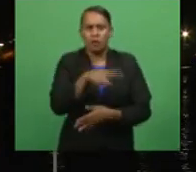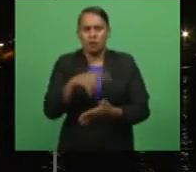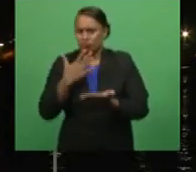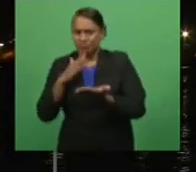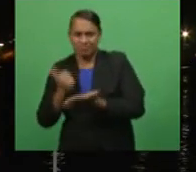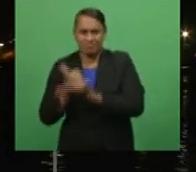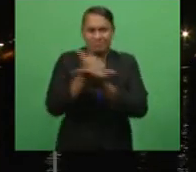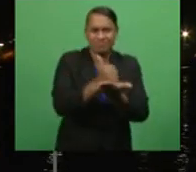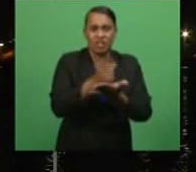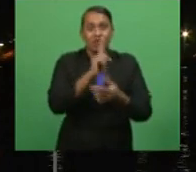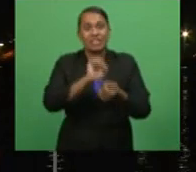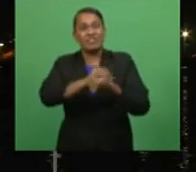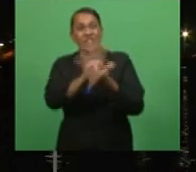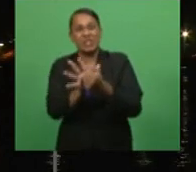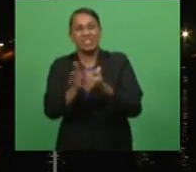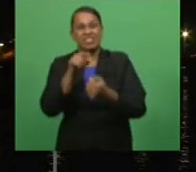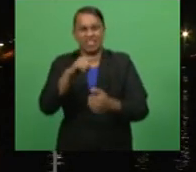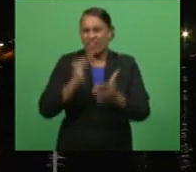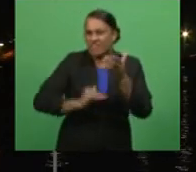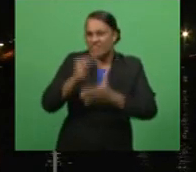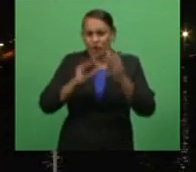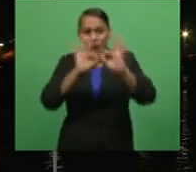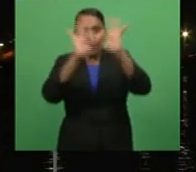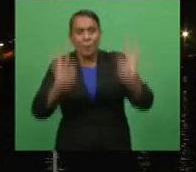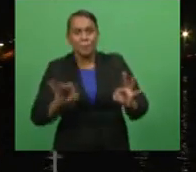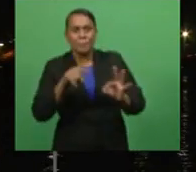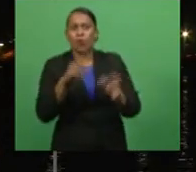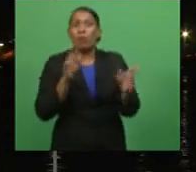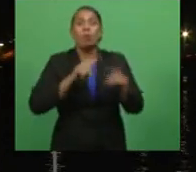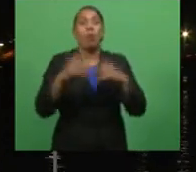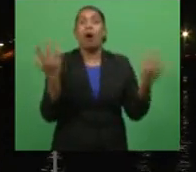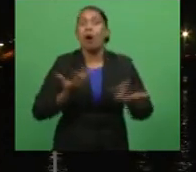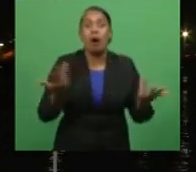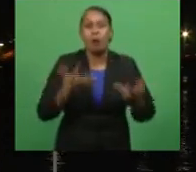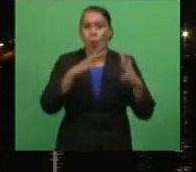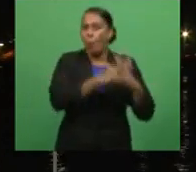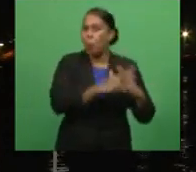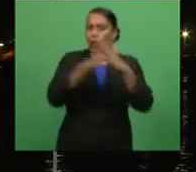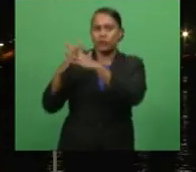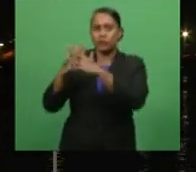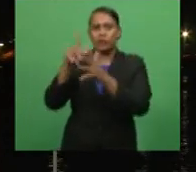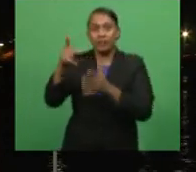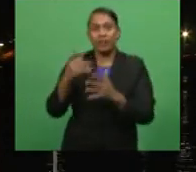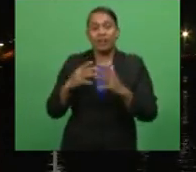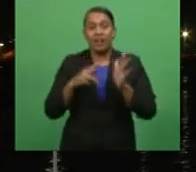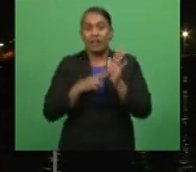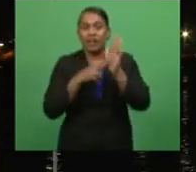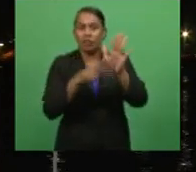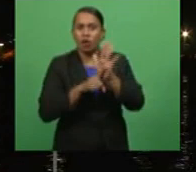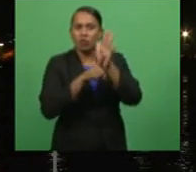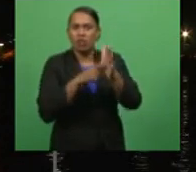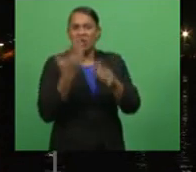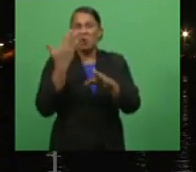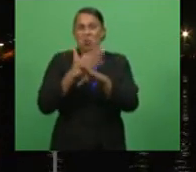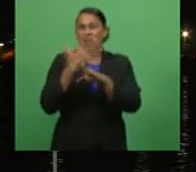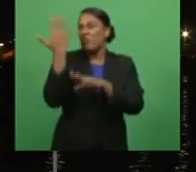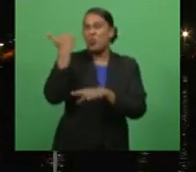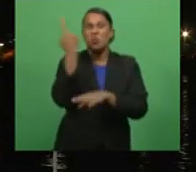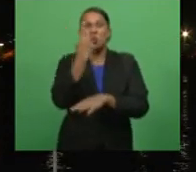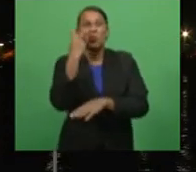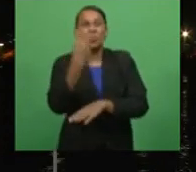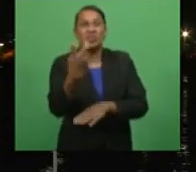of the applications from the West coming from tourism industry workers. The authority has processed 70%